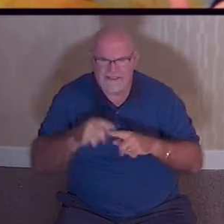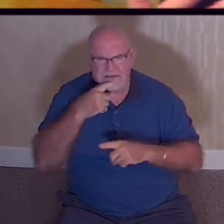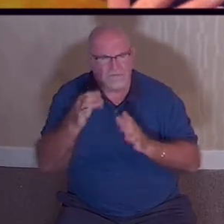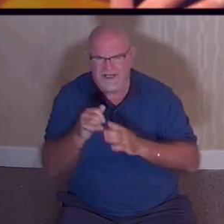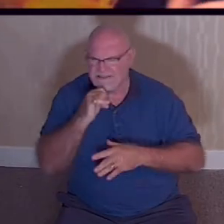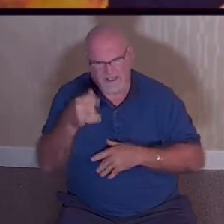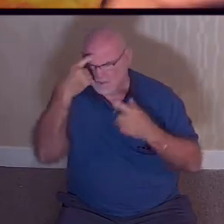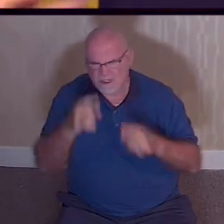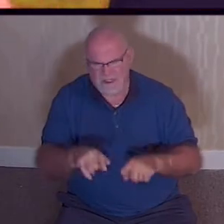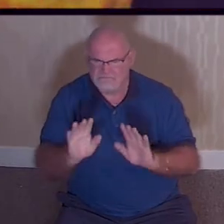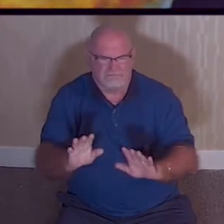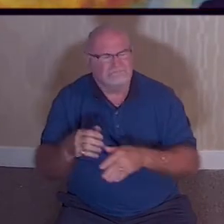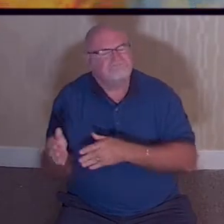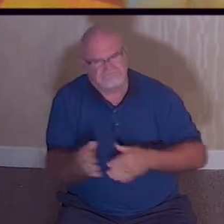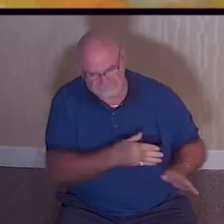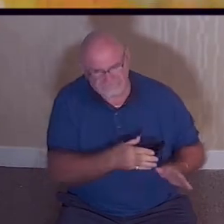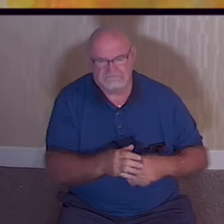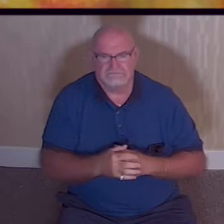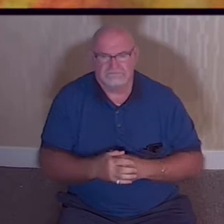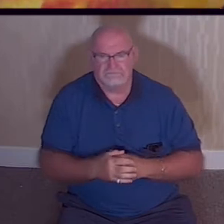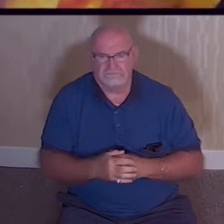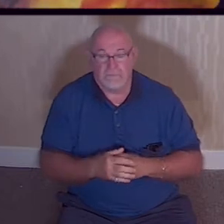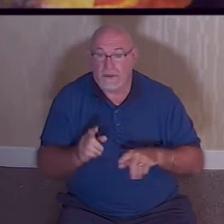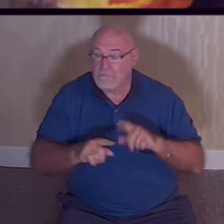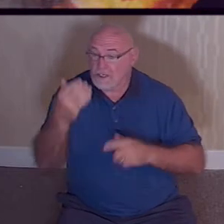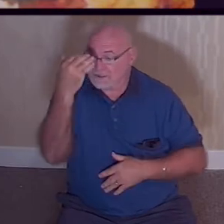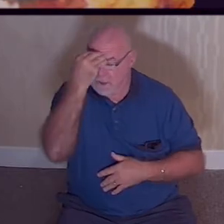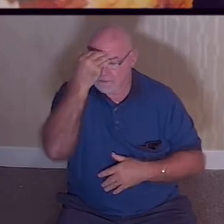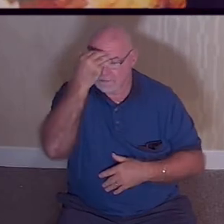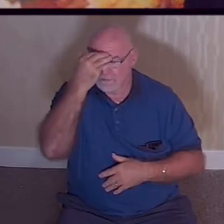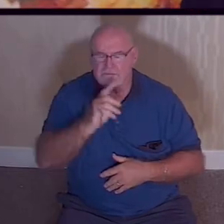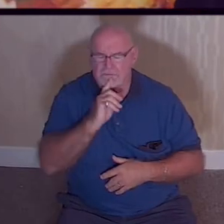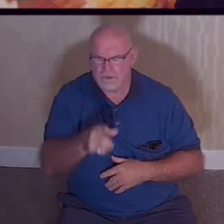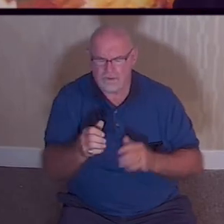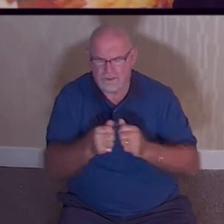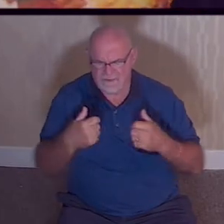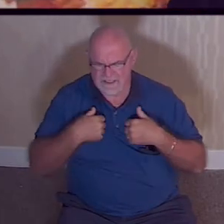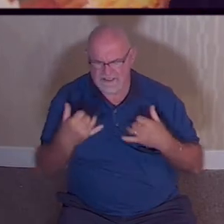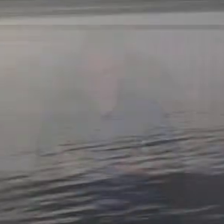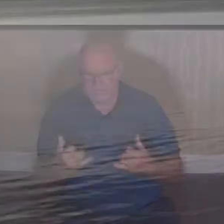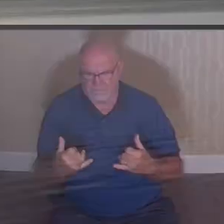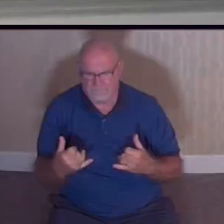that doesn't work for you, just let that part slide by. But just know this truth with me today.